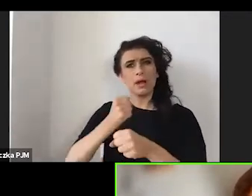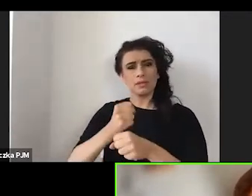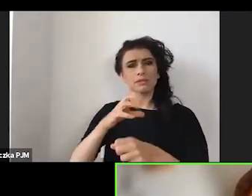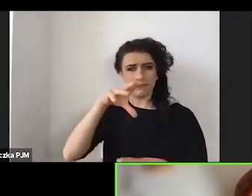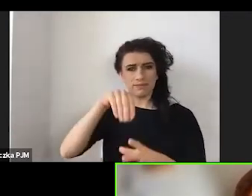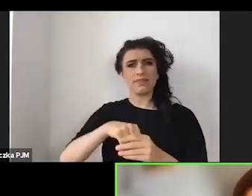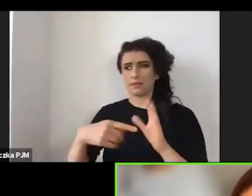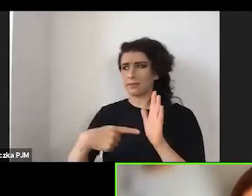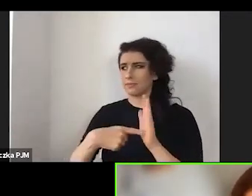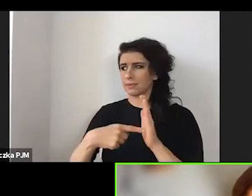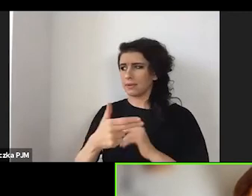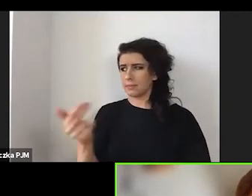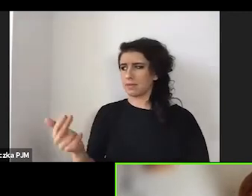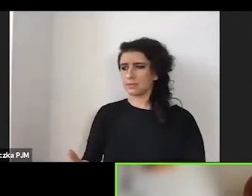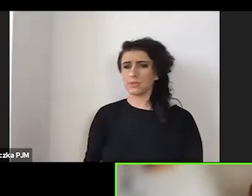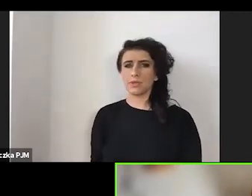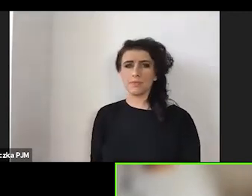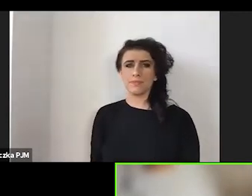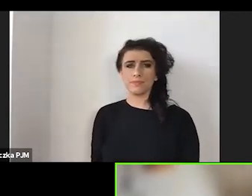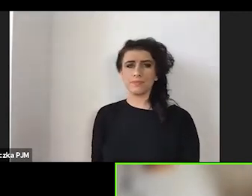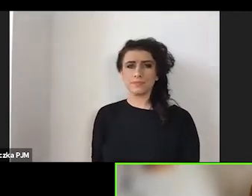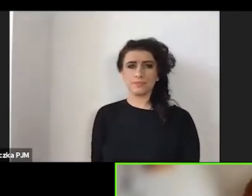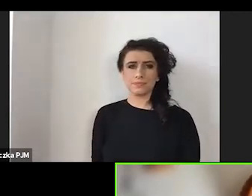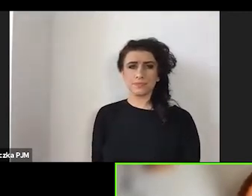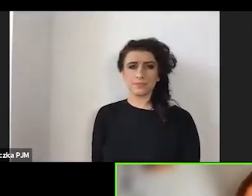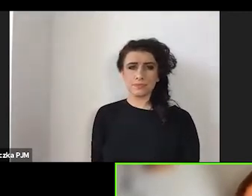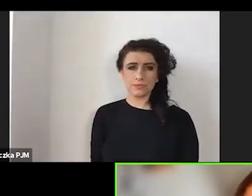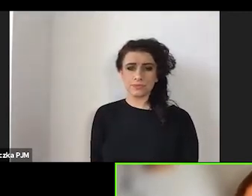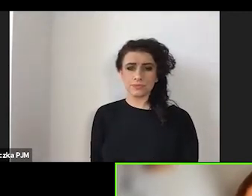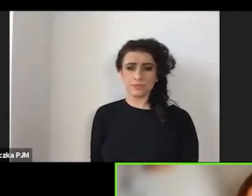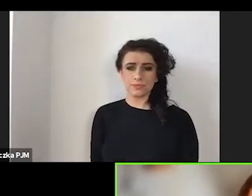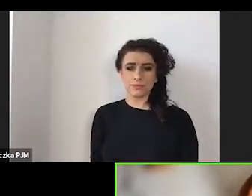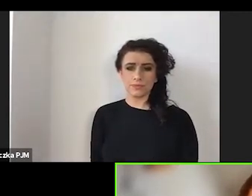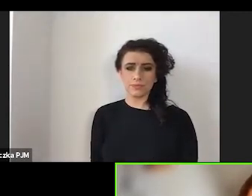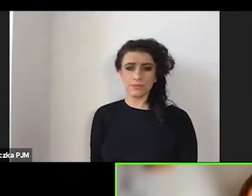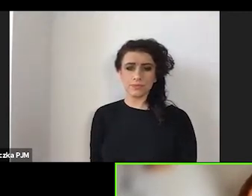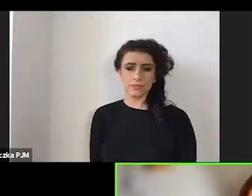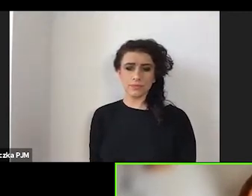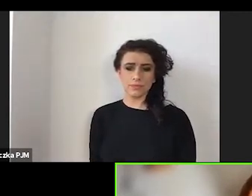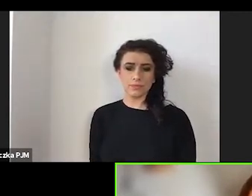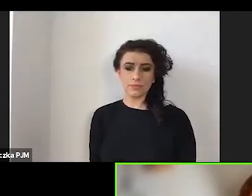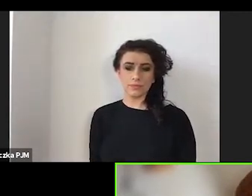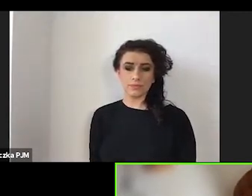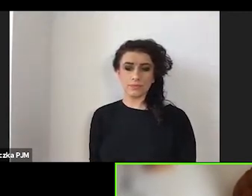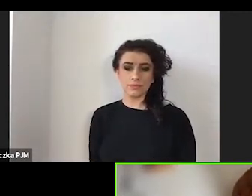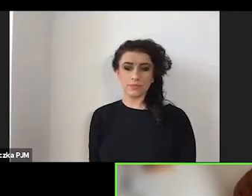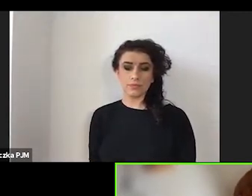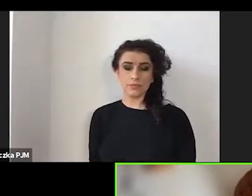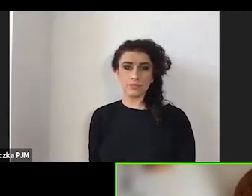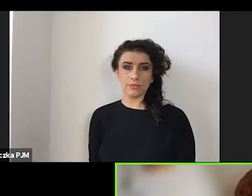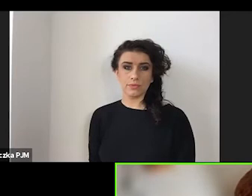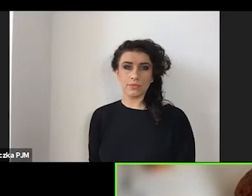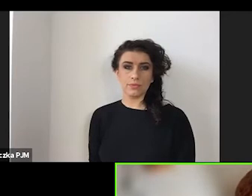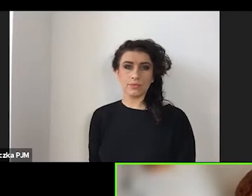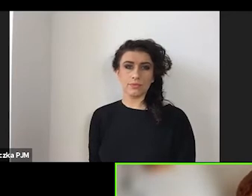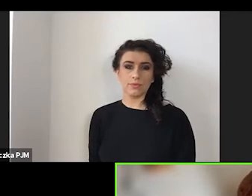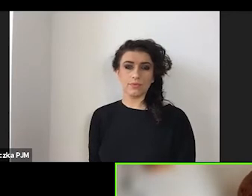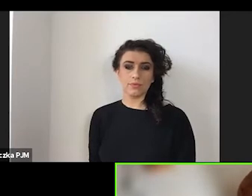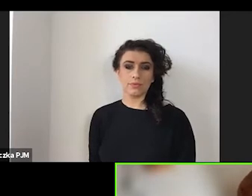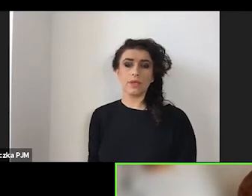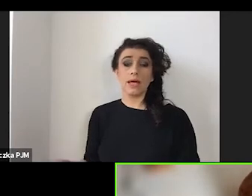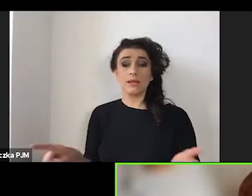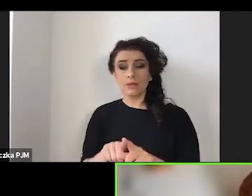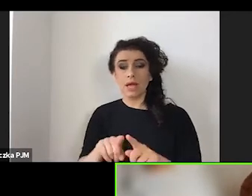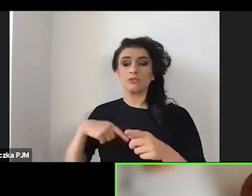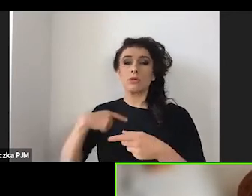raising processes with women, because some women are single moms and they